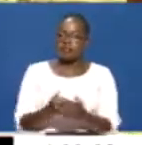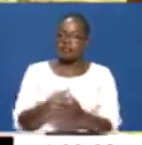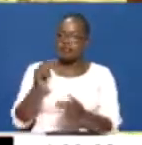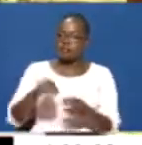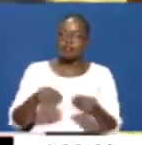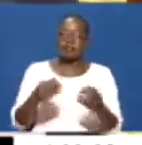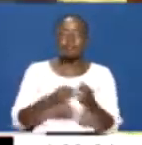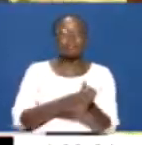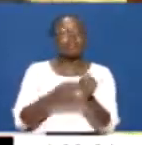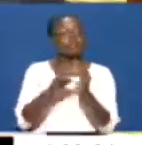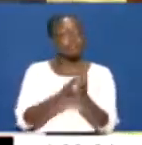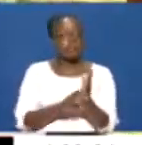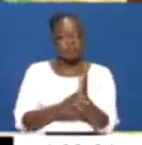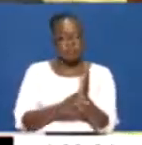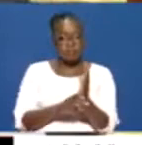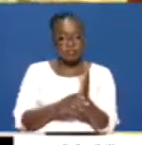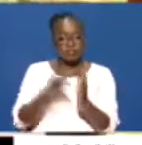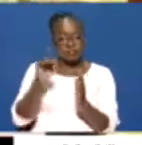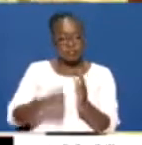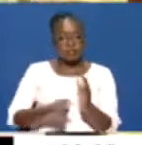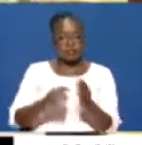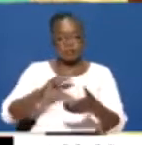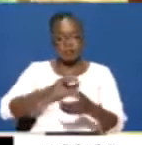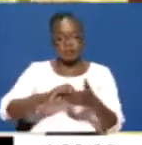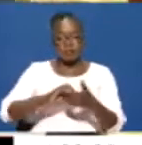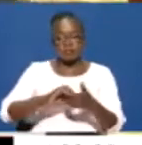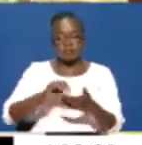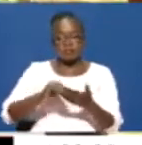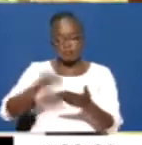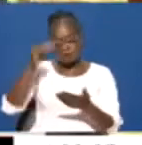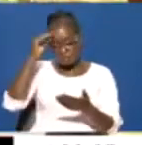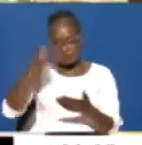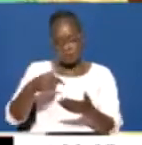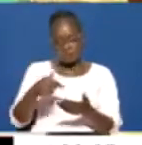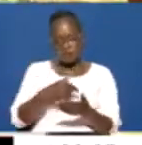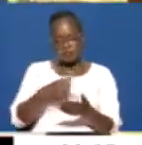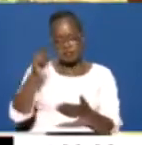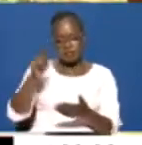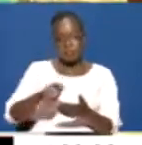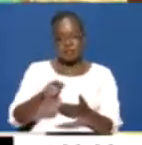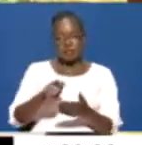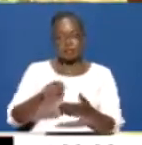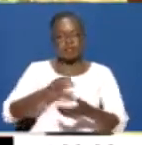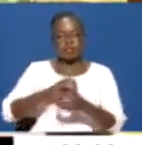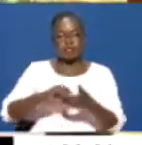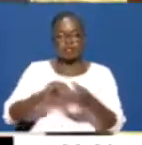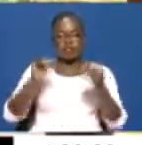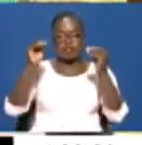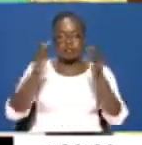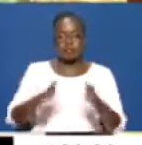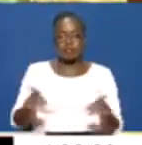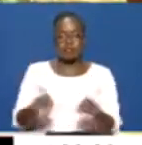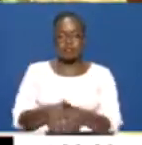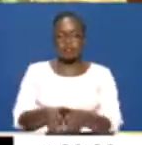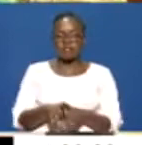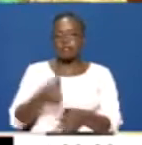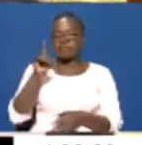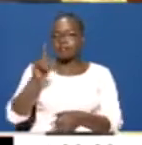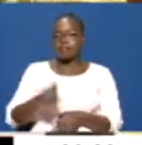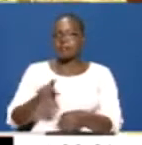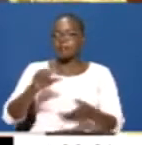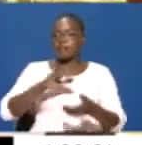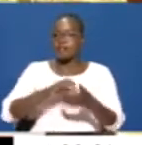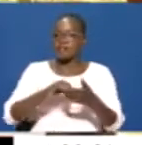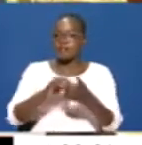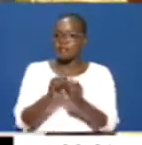leadership. We must engage with our learners. We must engage with our teachers. And we must engage